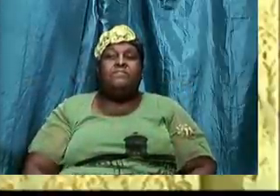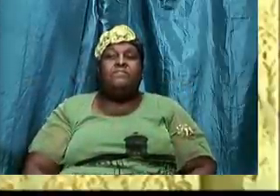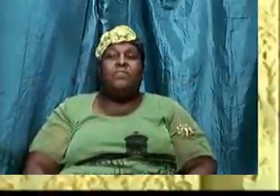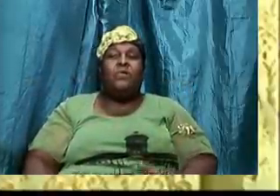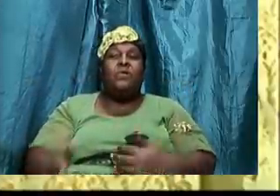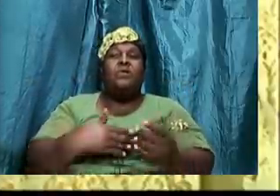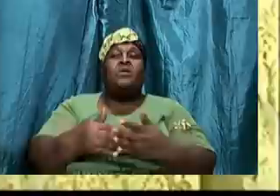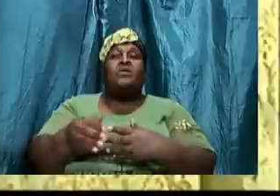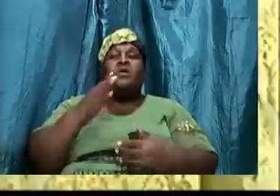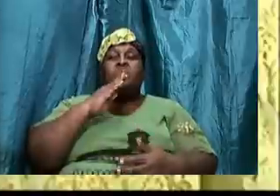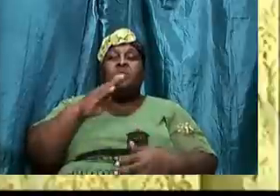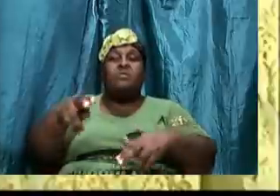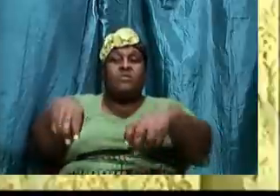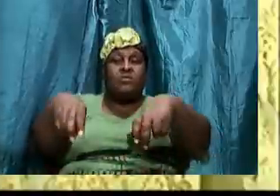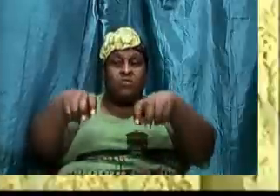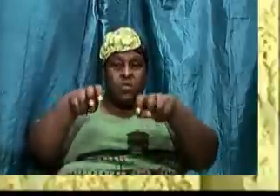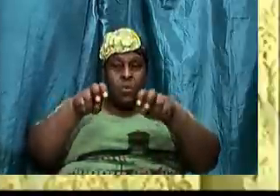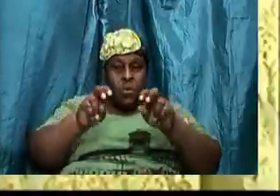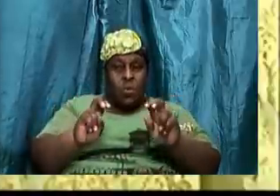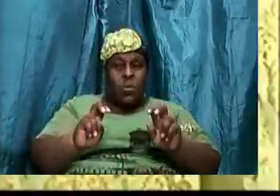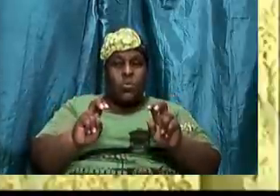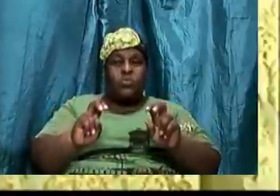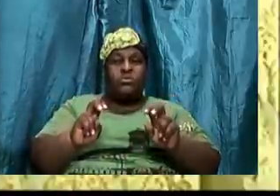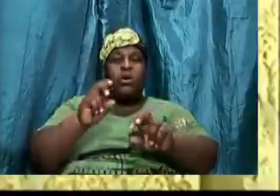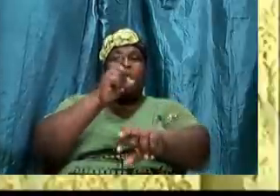whether they be thrones,